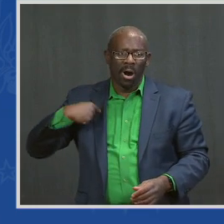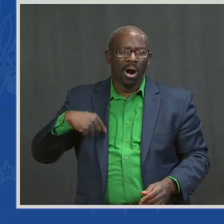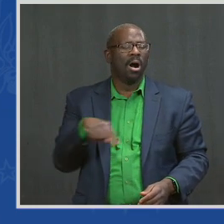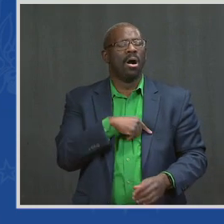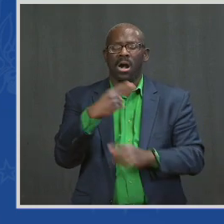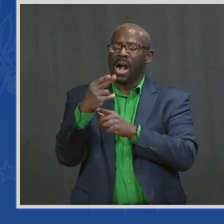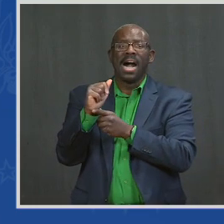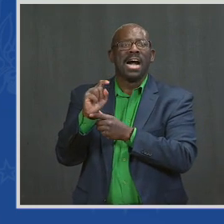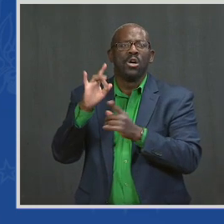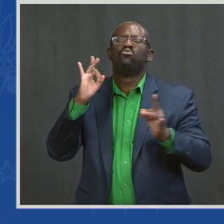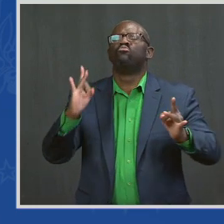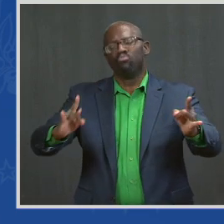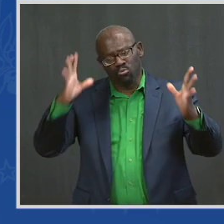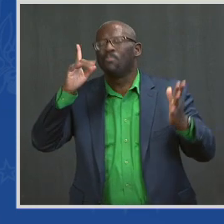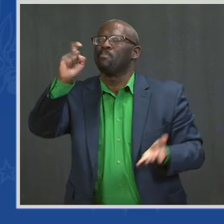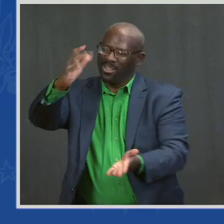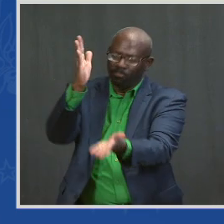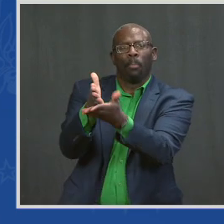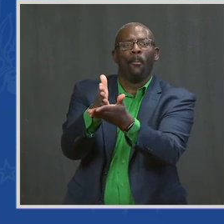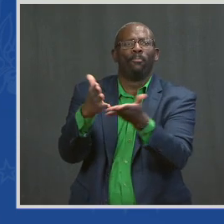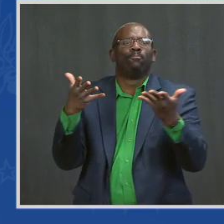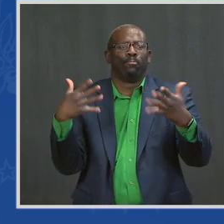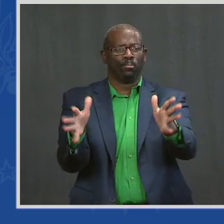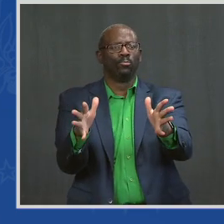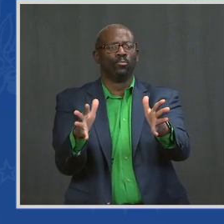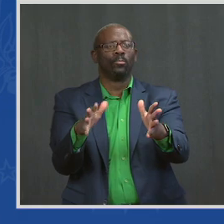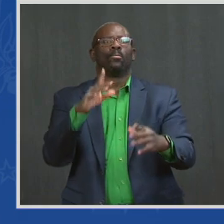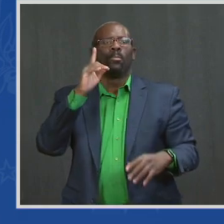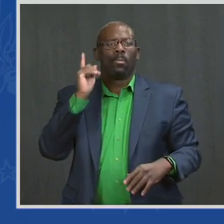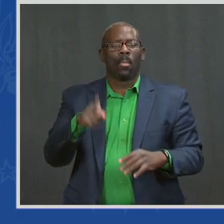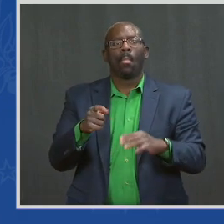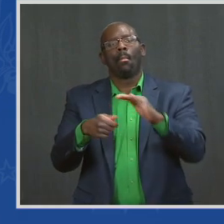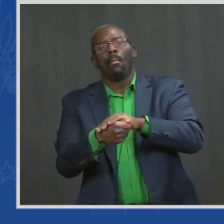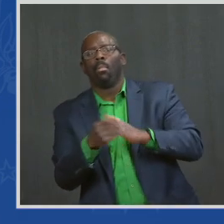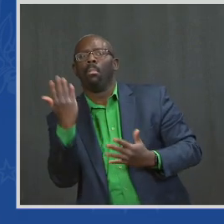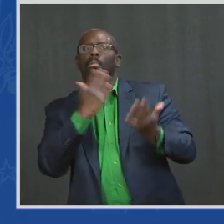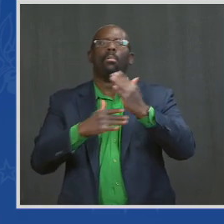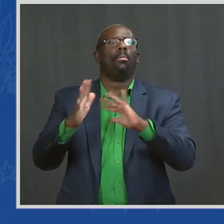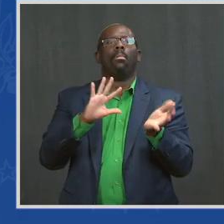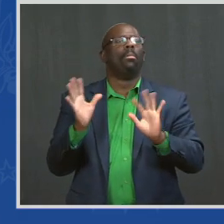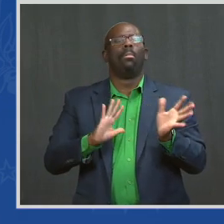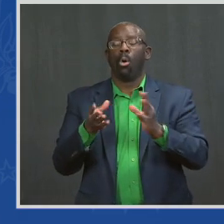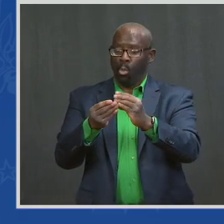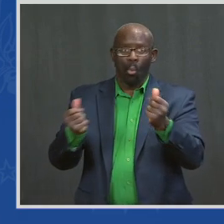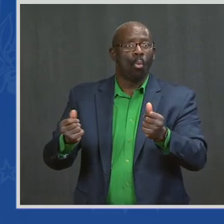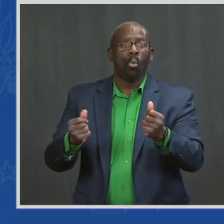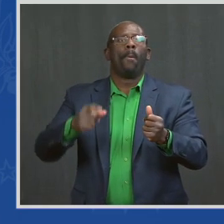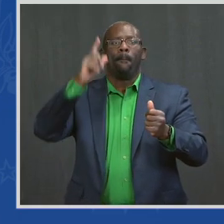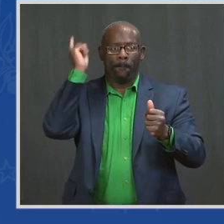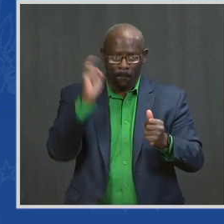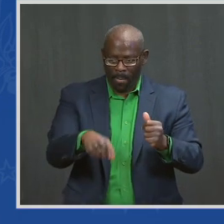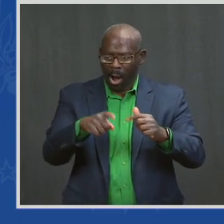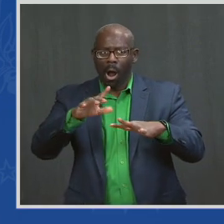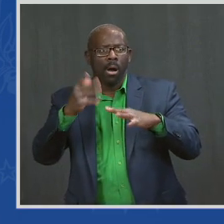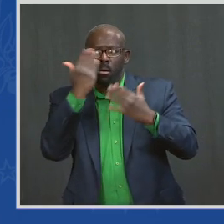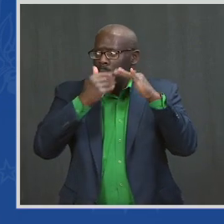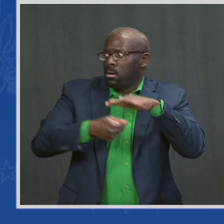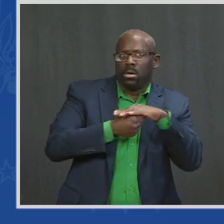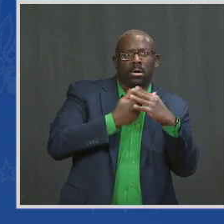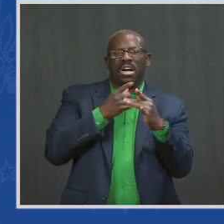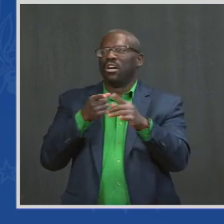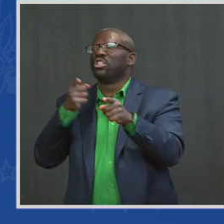only hides. It never fully goes away. It hides. And when you breathe oxygen under that